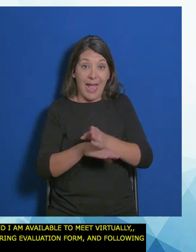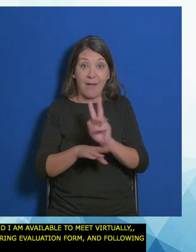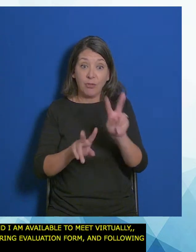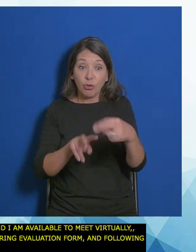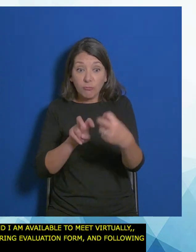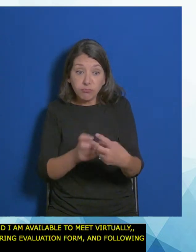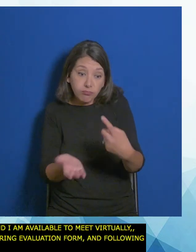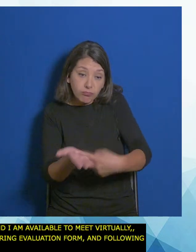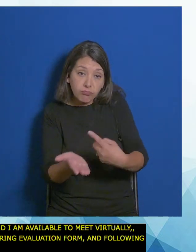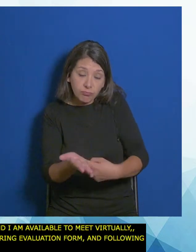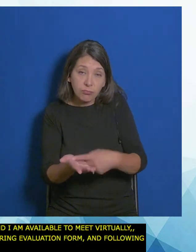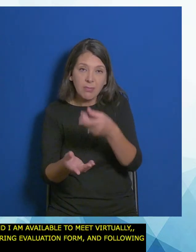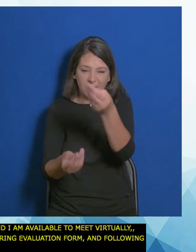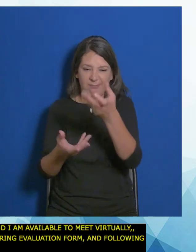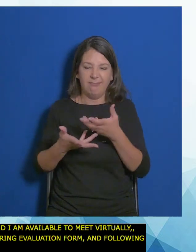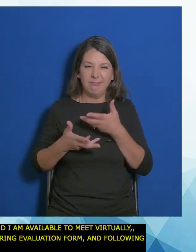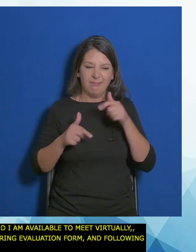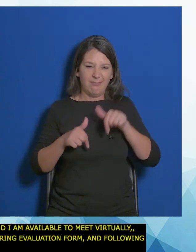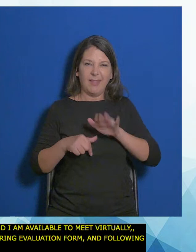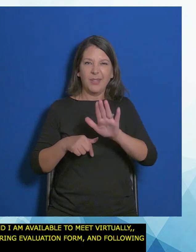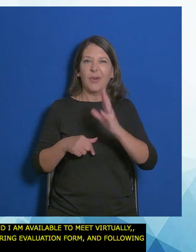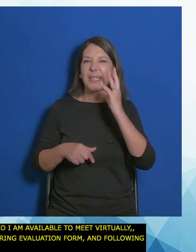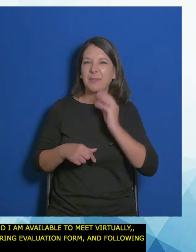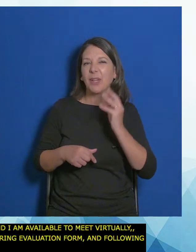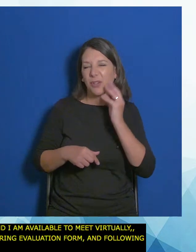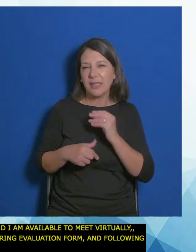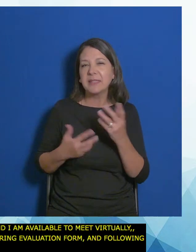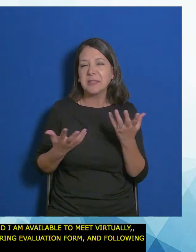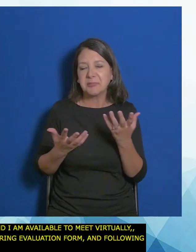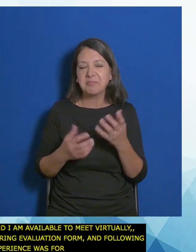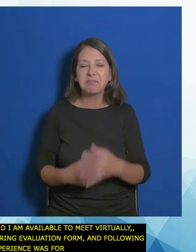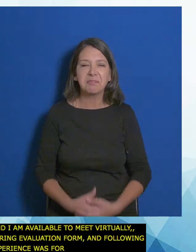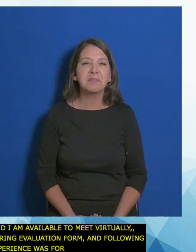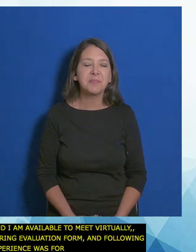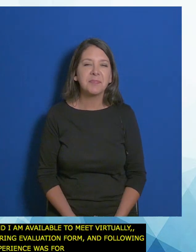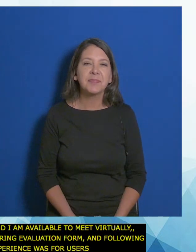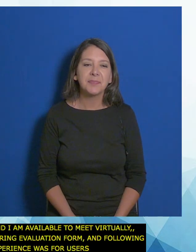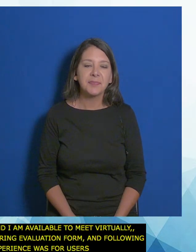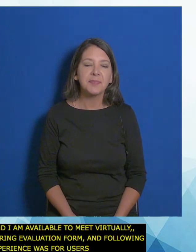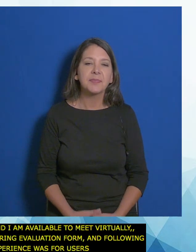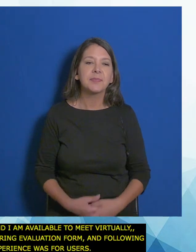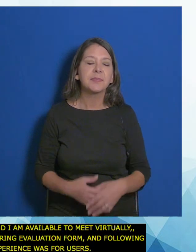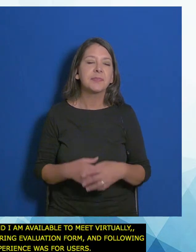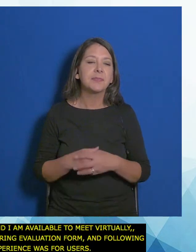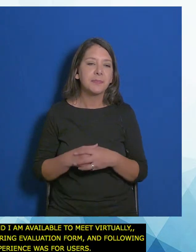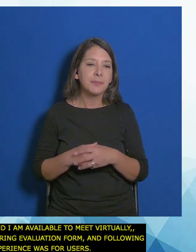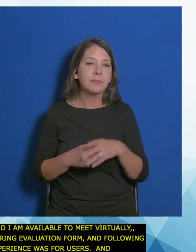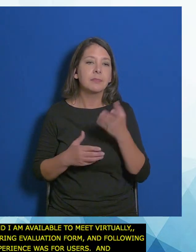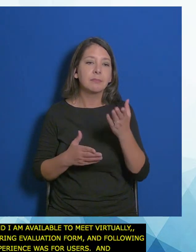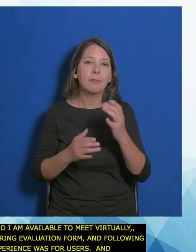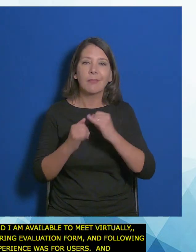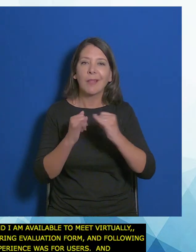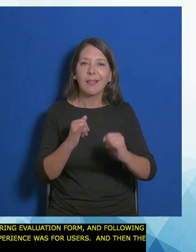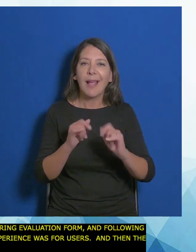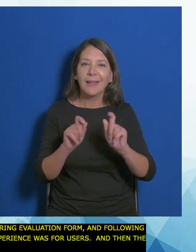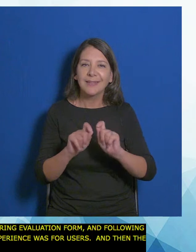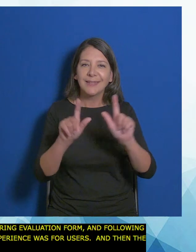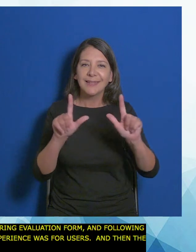on how that experience was for users. And then the last slide is